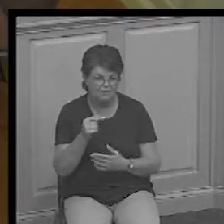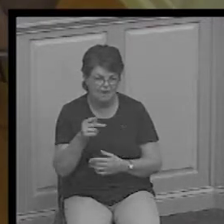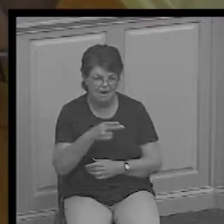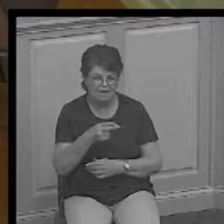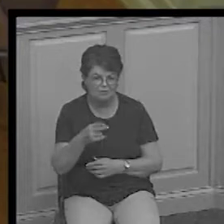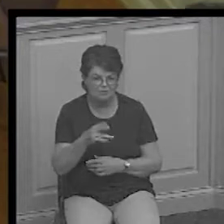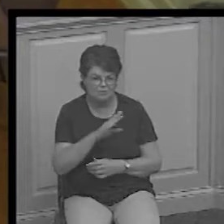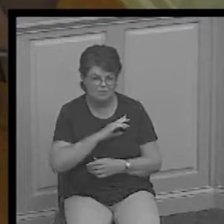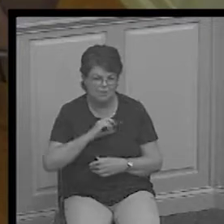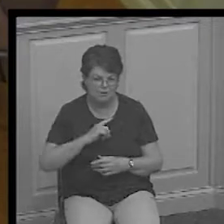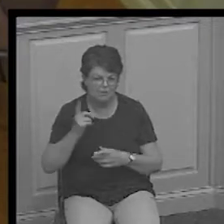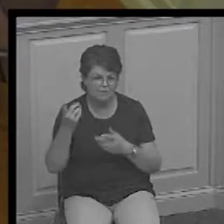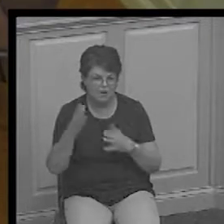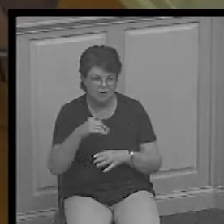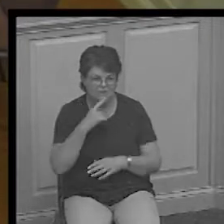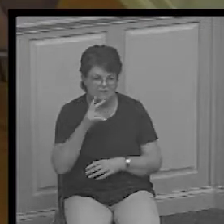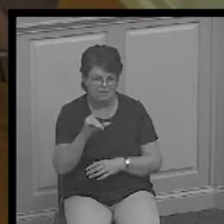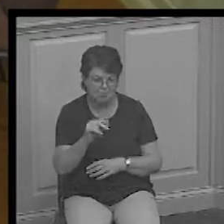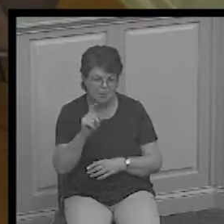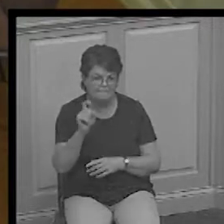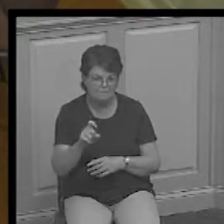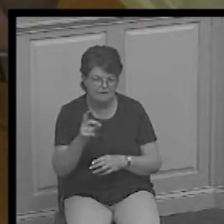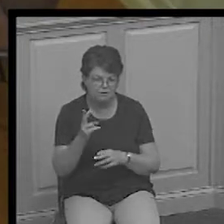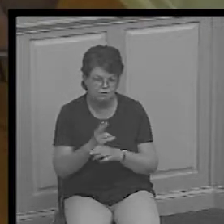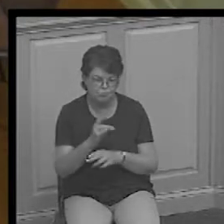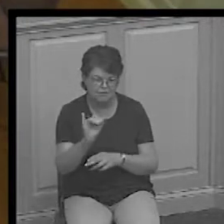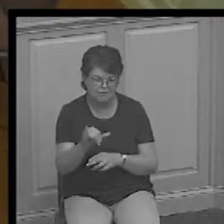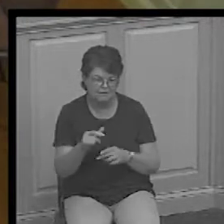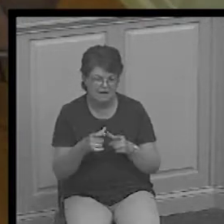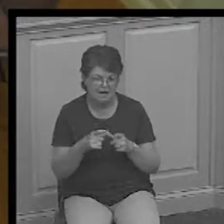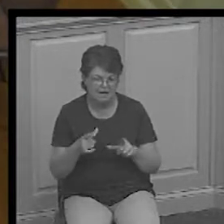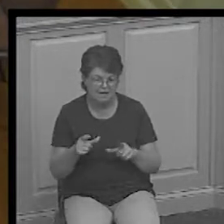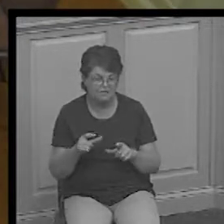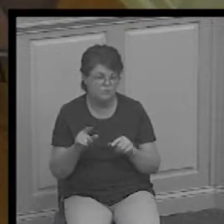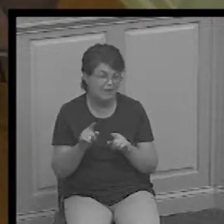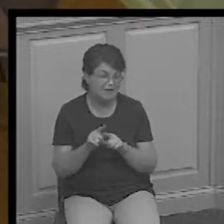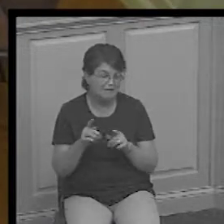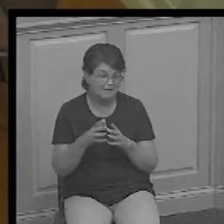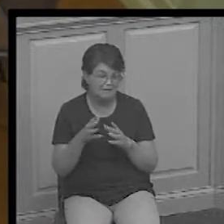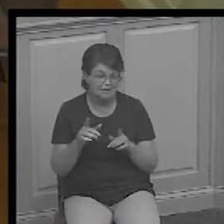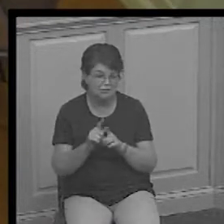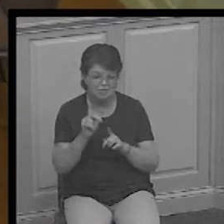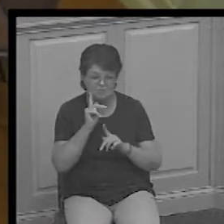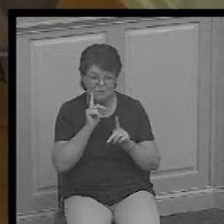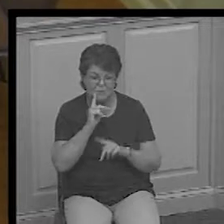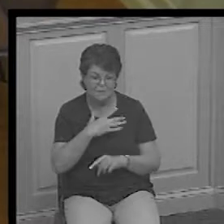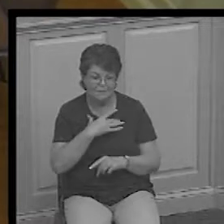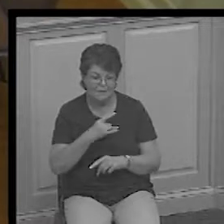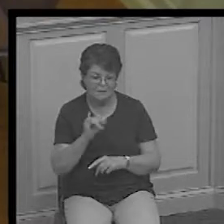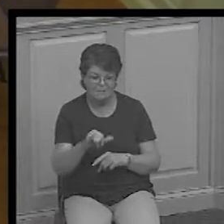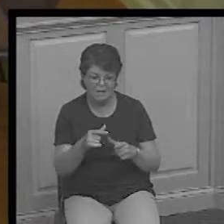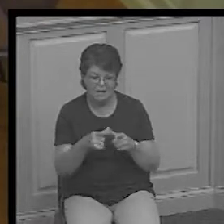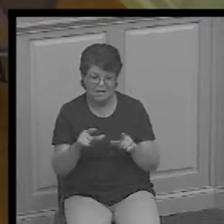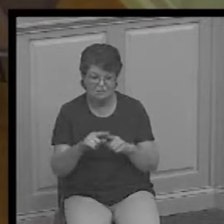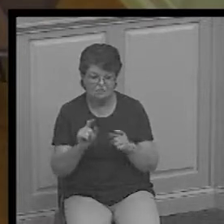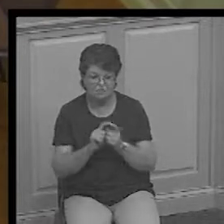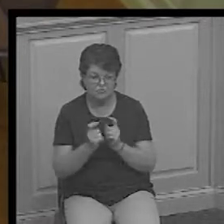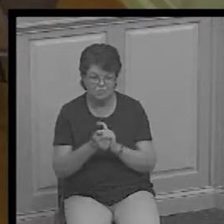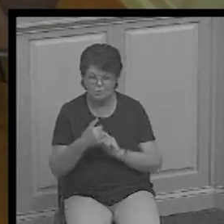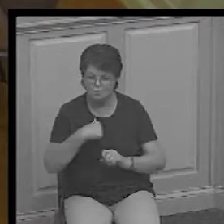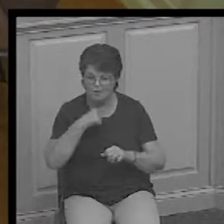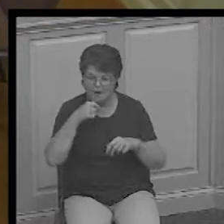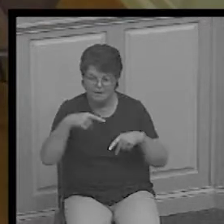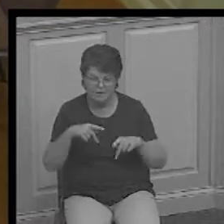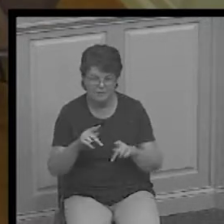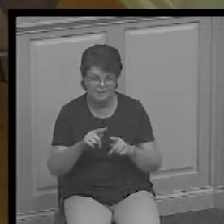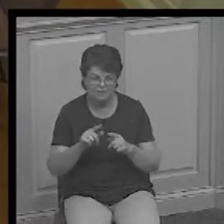Heritage Board, and they have already said, no, you have to use that language. So yes, as much as people would like that language to change, we are not permitted to